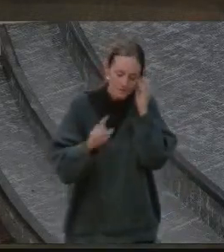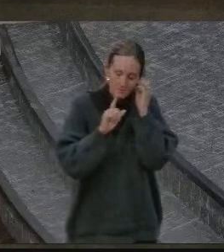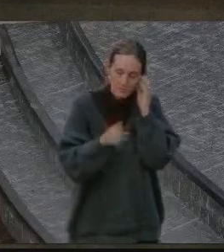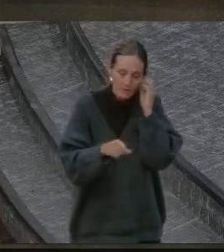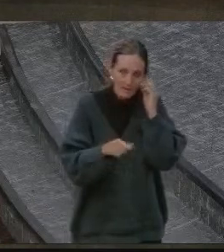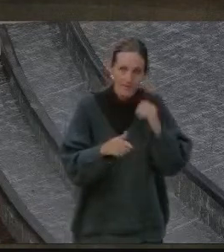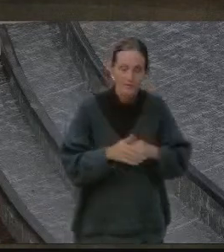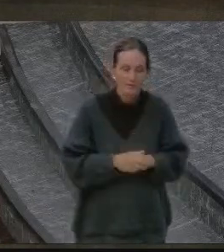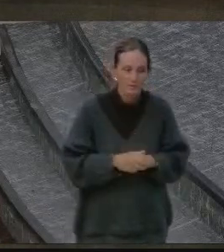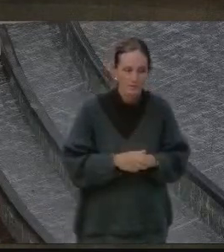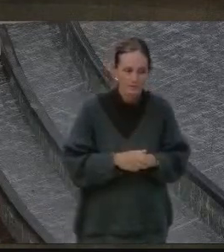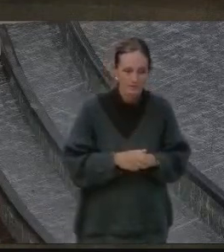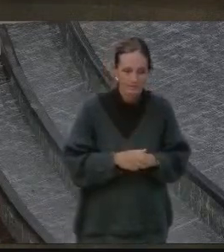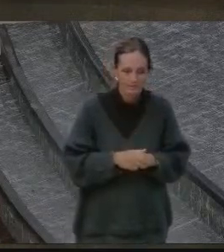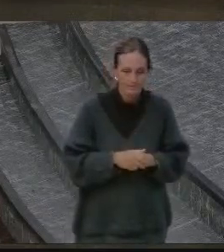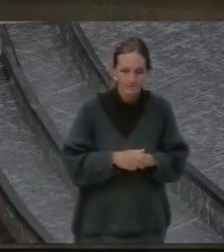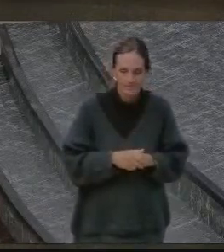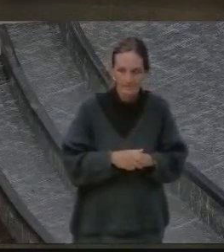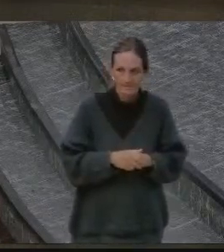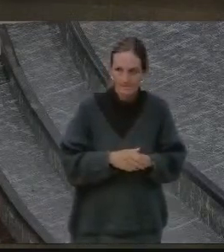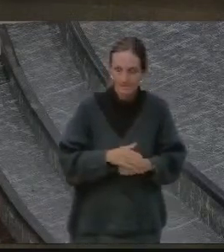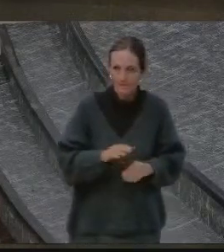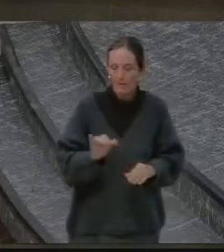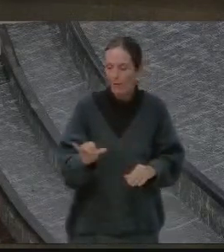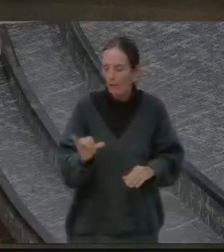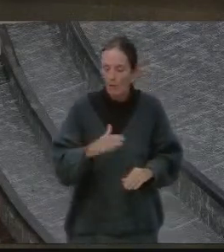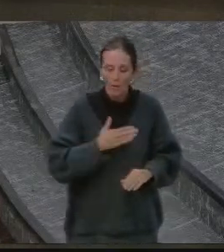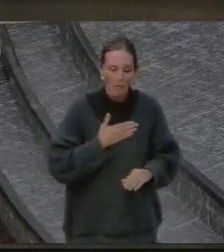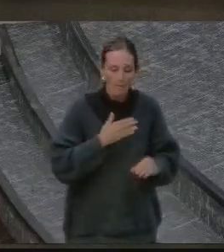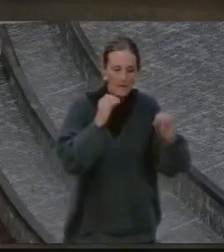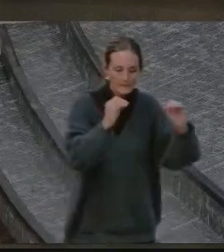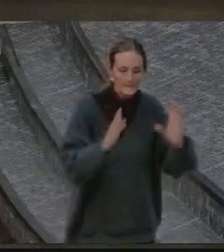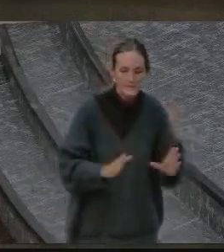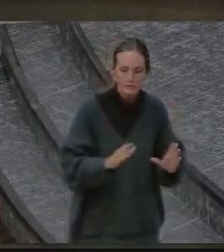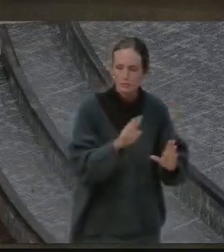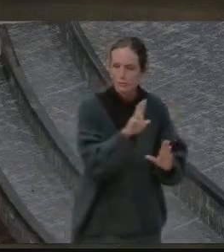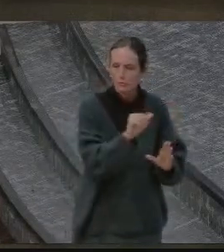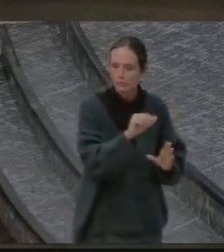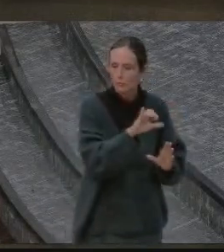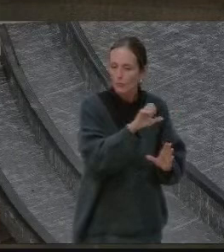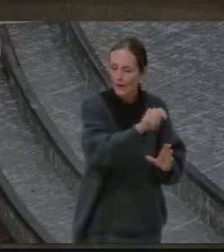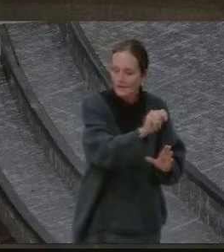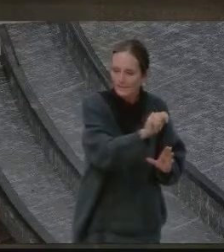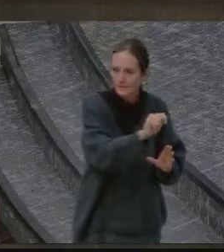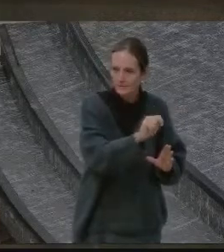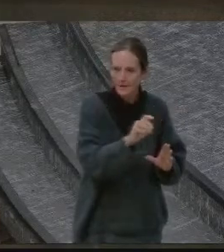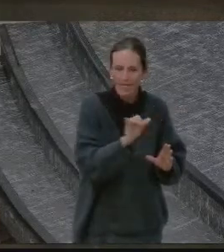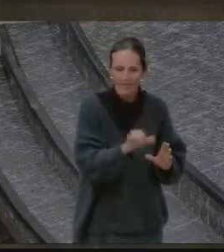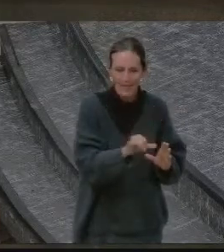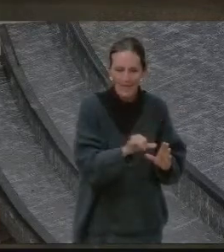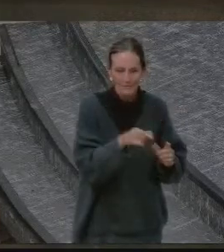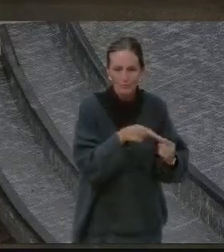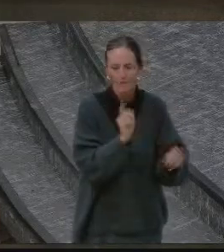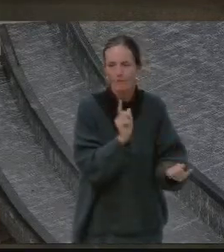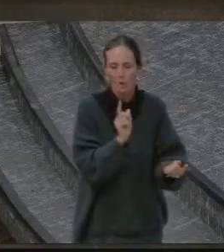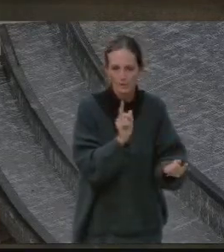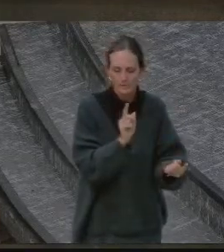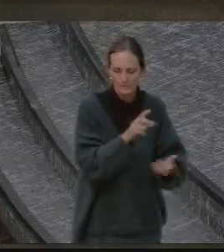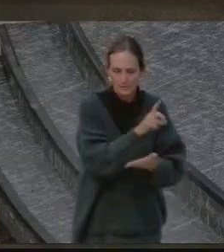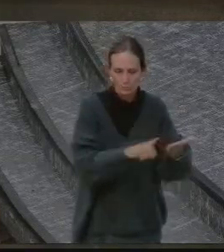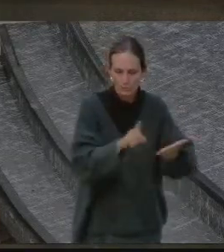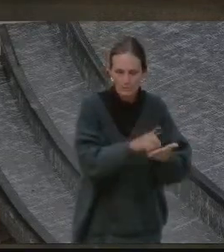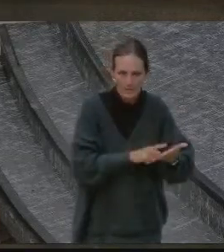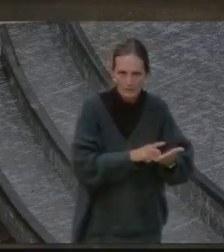thing. Oh, my teacher is racist. Oh, that's adverse discrimination, because it's not